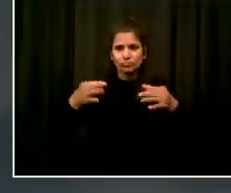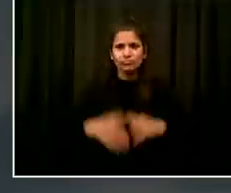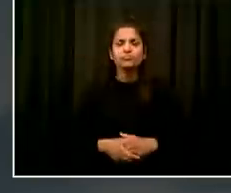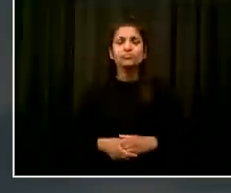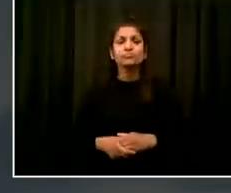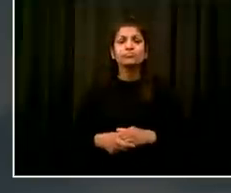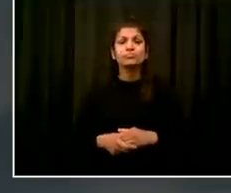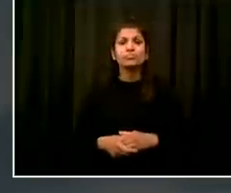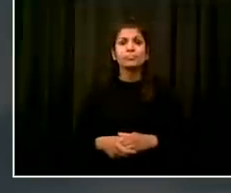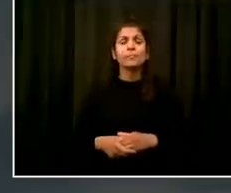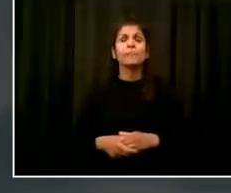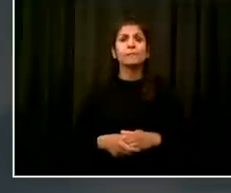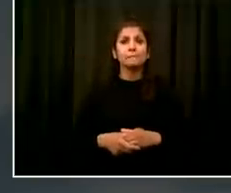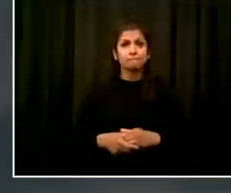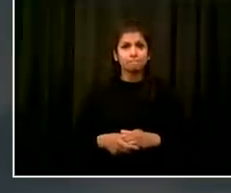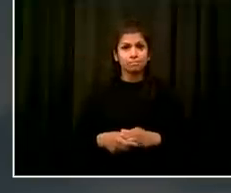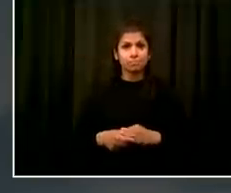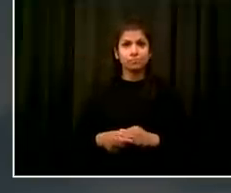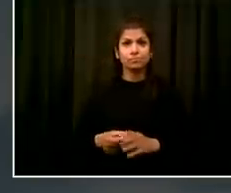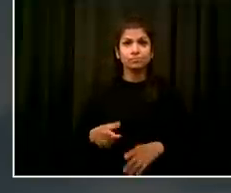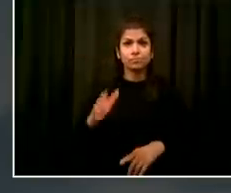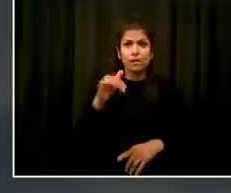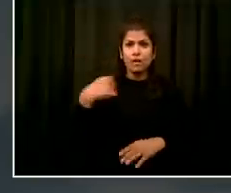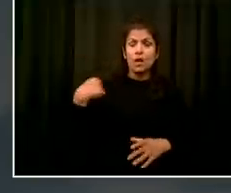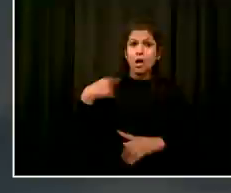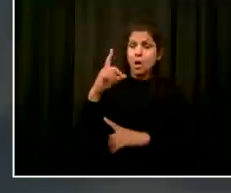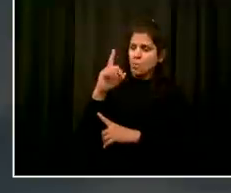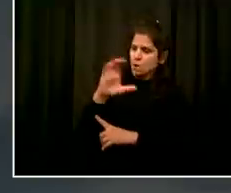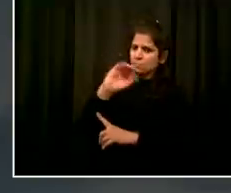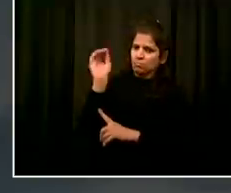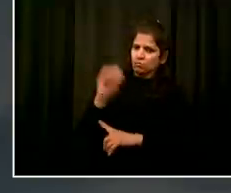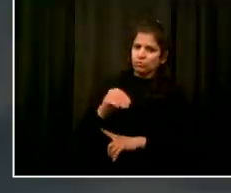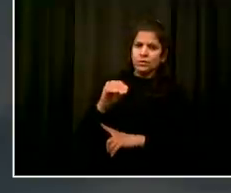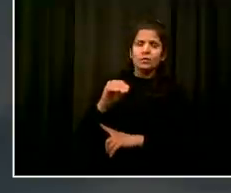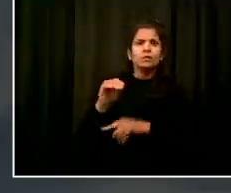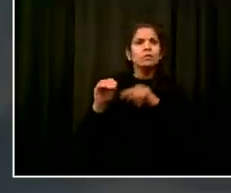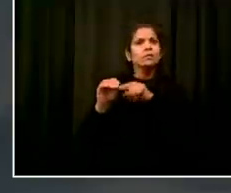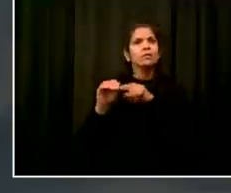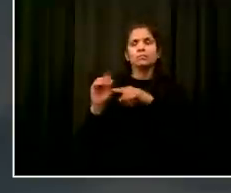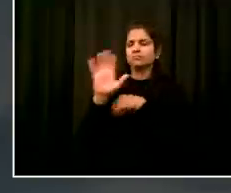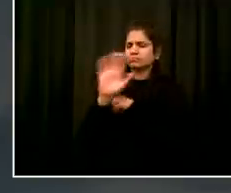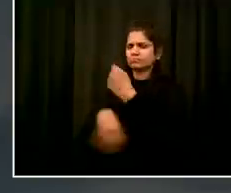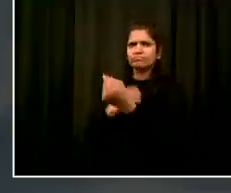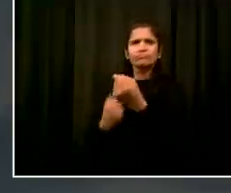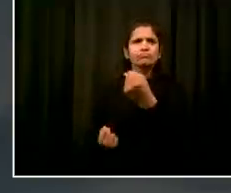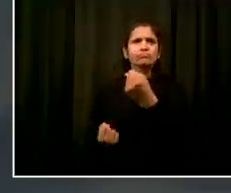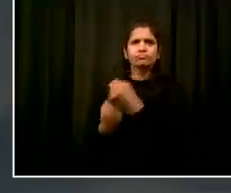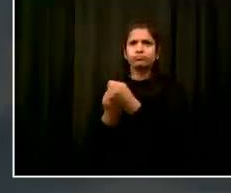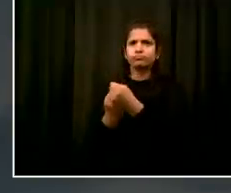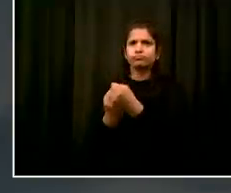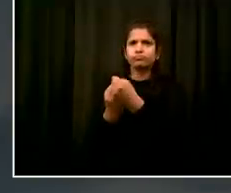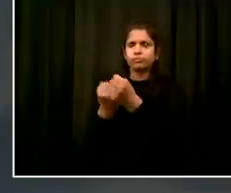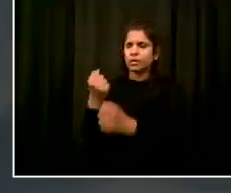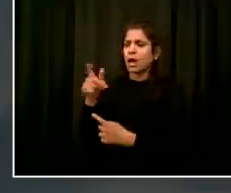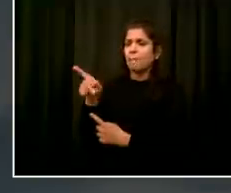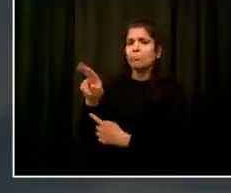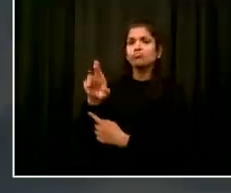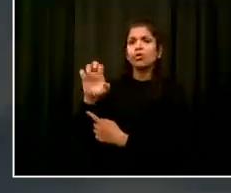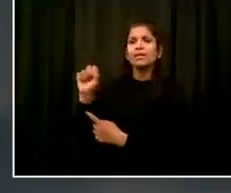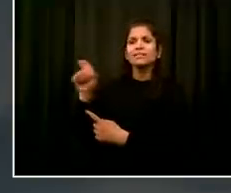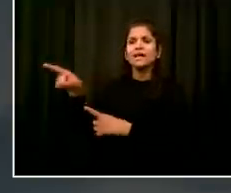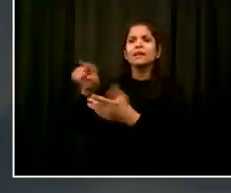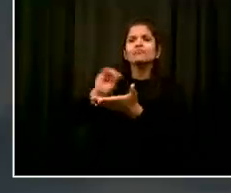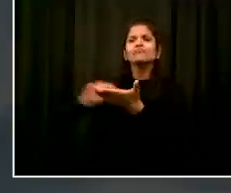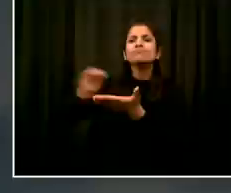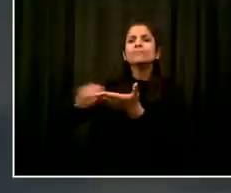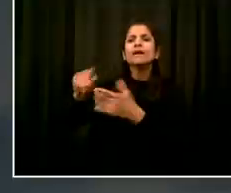press. Unfortunately, we've had some people purporting to be press that are actually lying, if you could believe that. So sometimes these things take a second